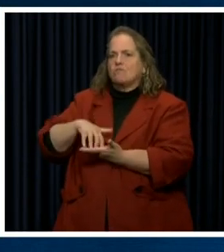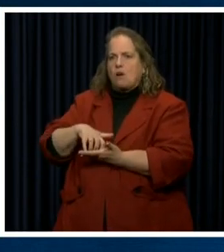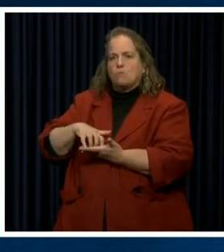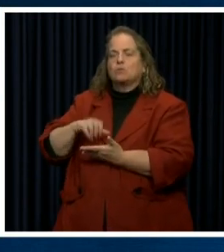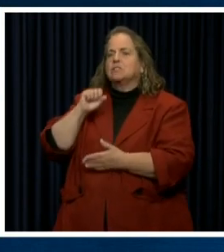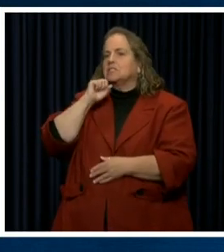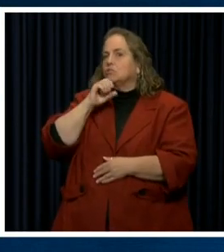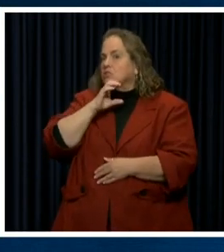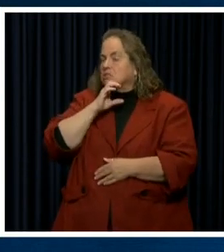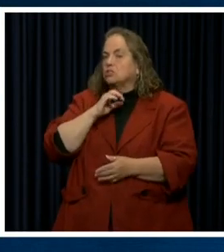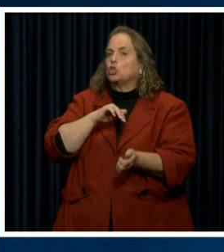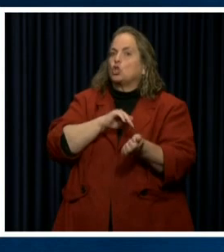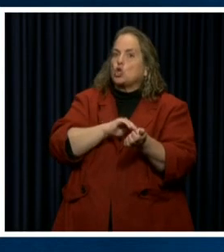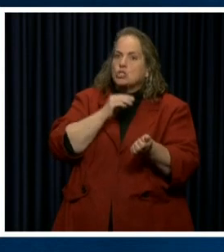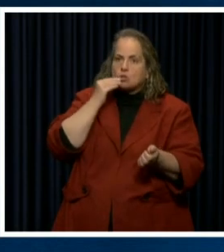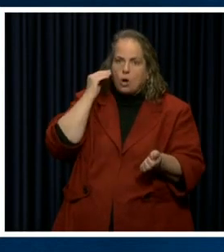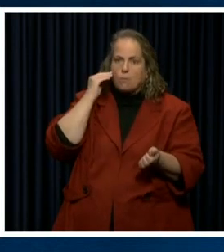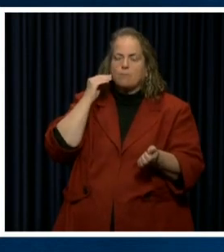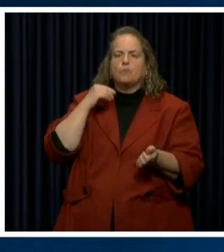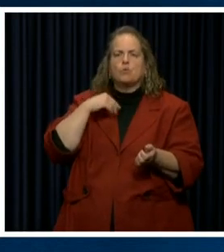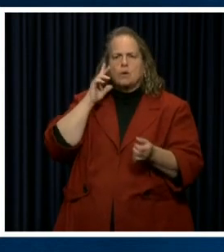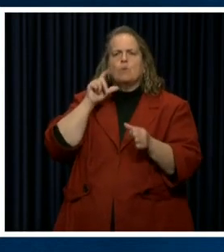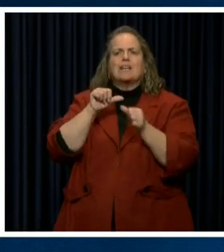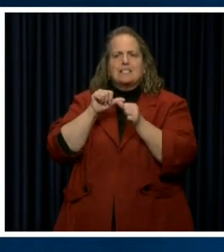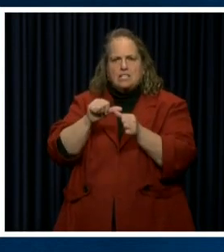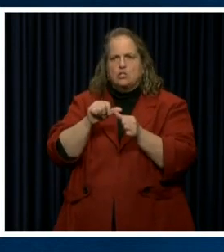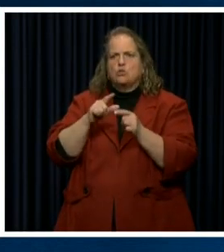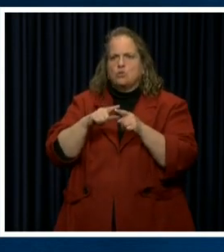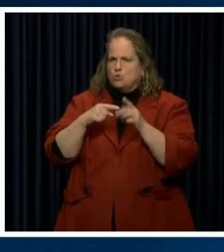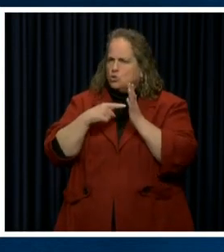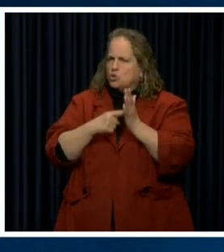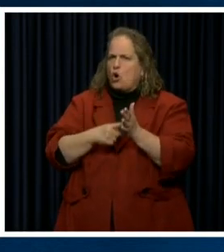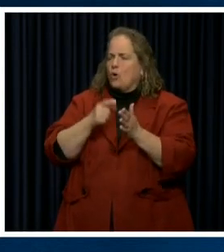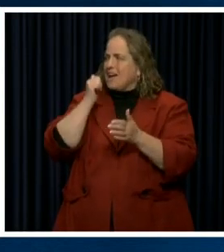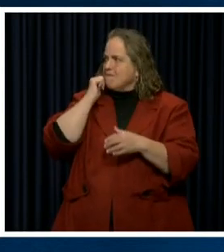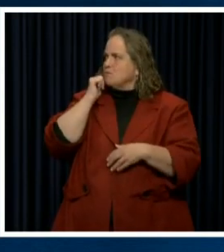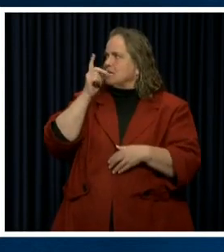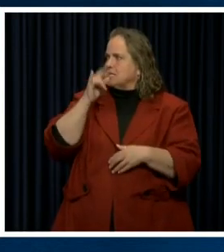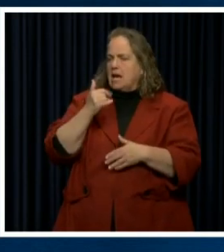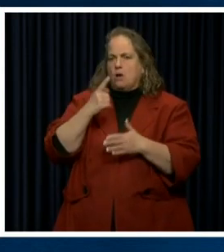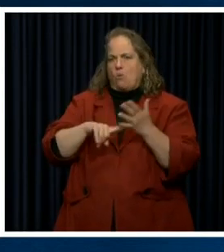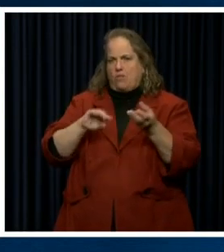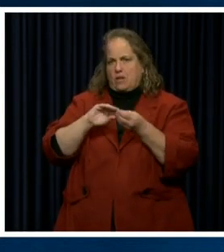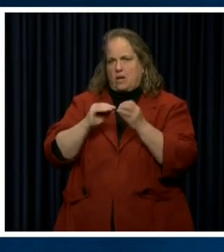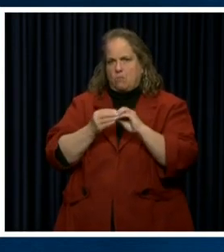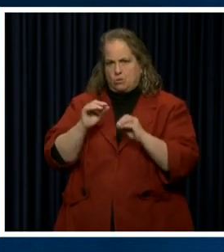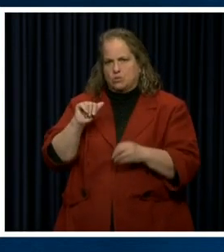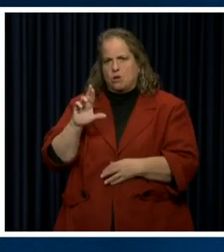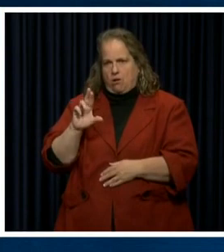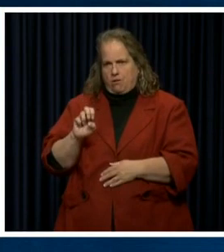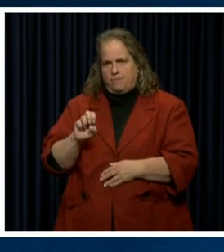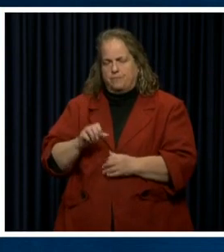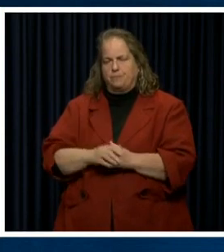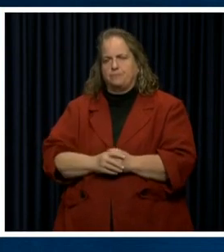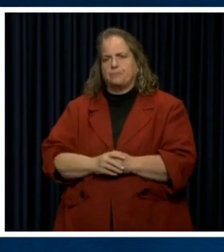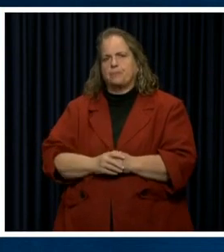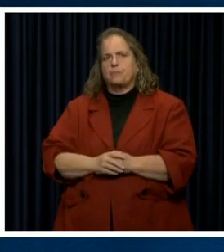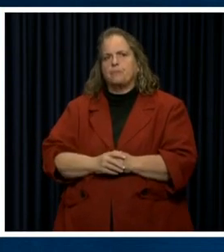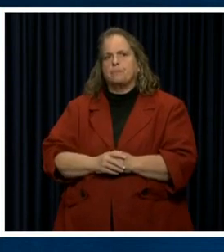to be transparent and put this up each and every day that we have something to add to